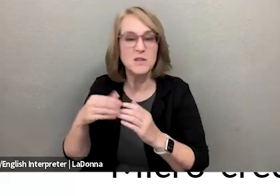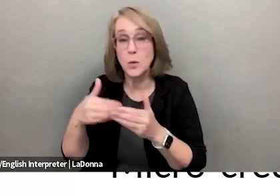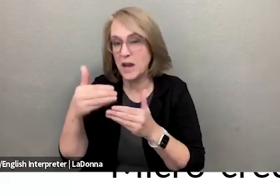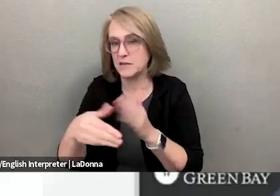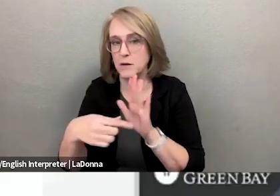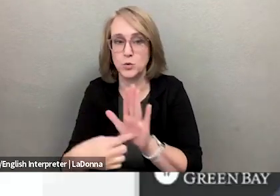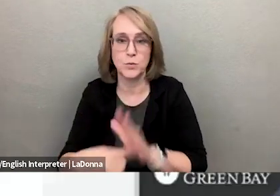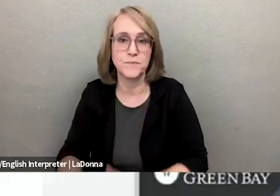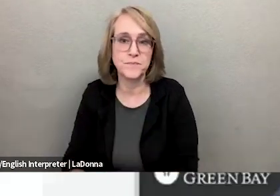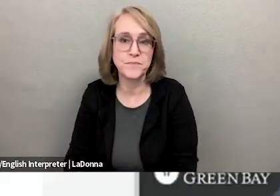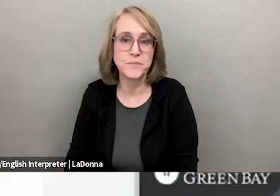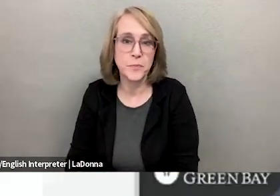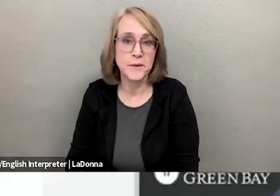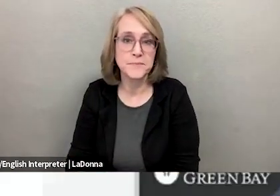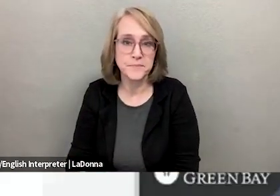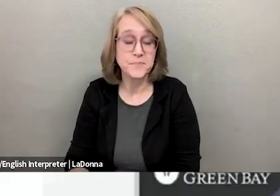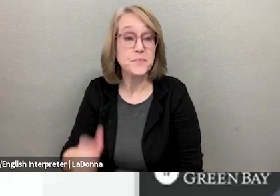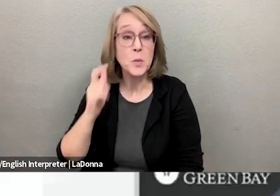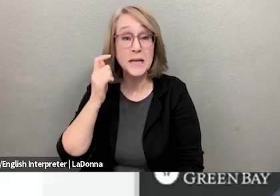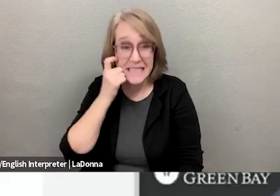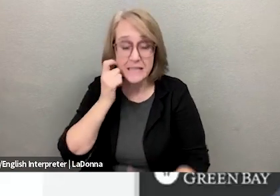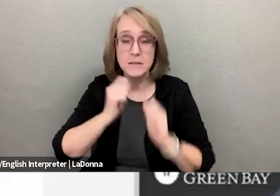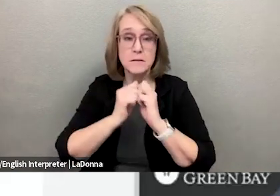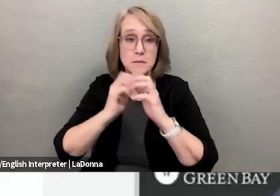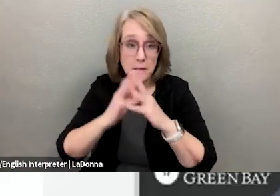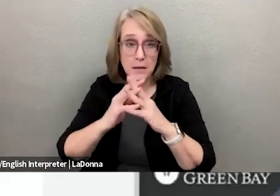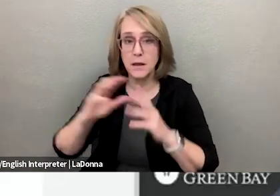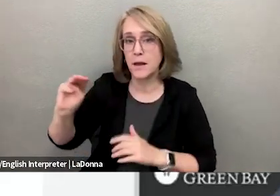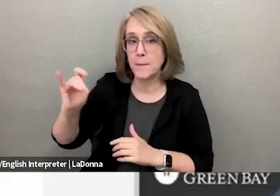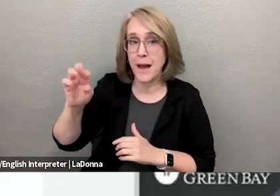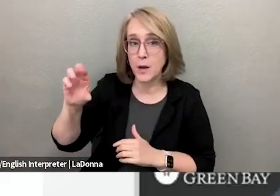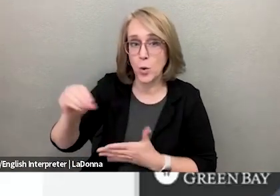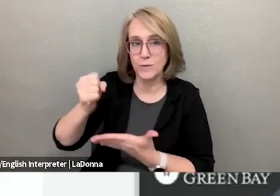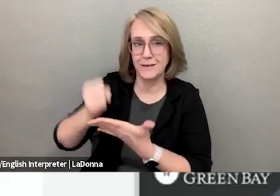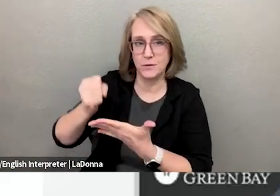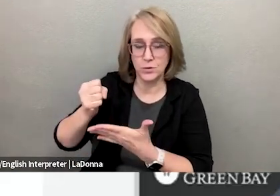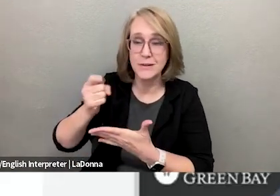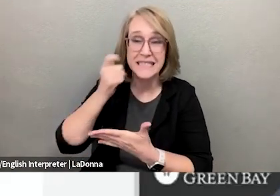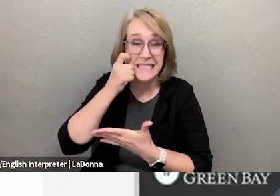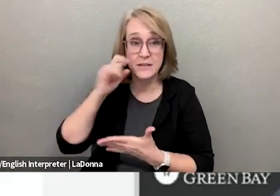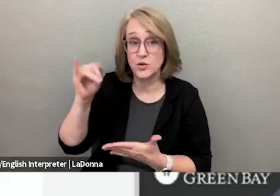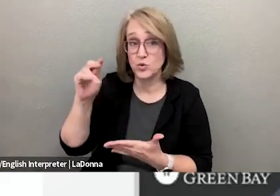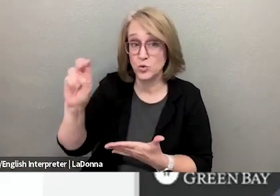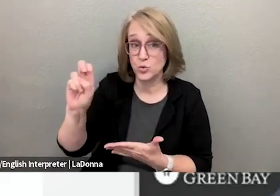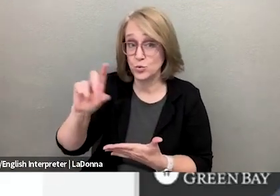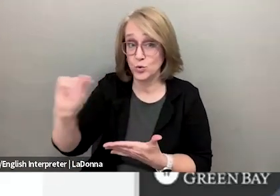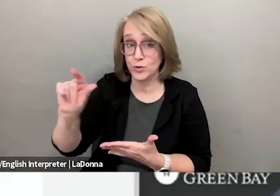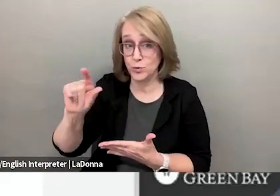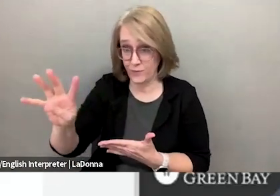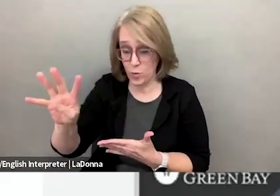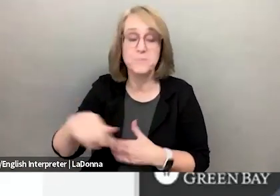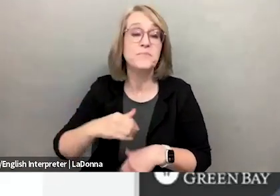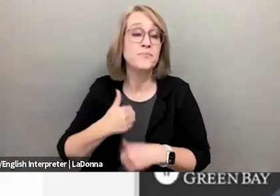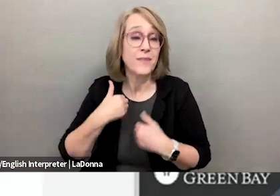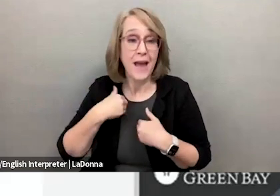please. So we just launched our micro-credential and badging program in June of this year. We had a webinar